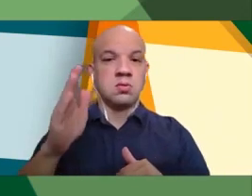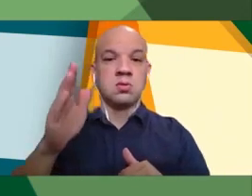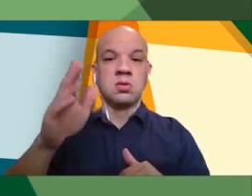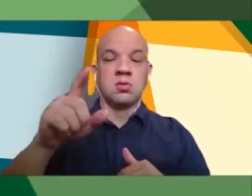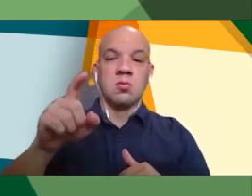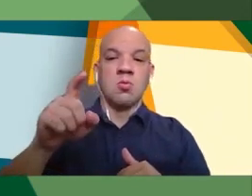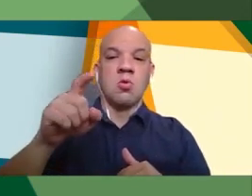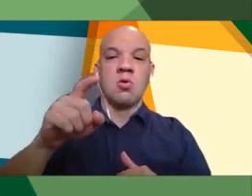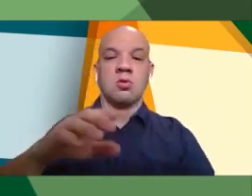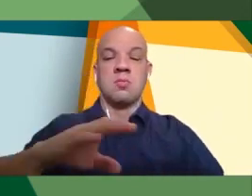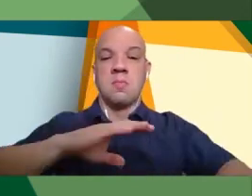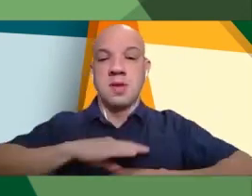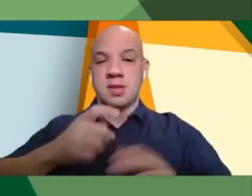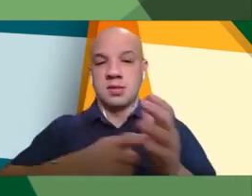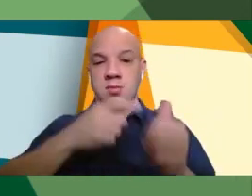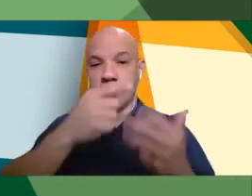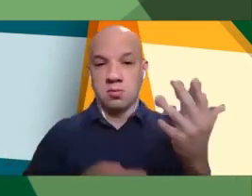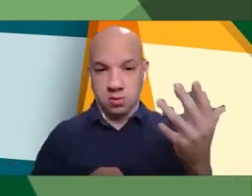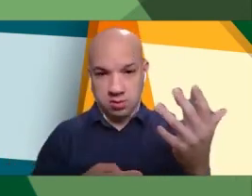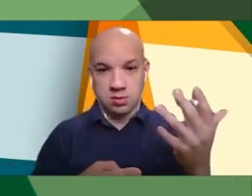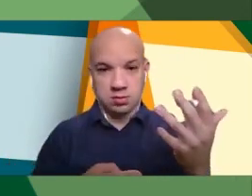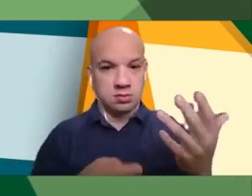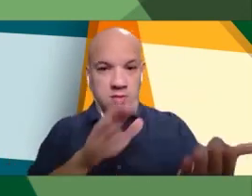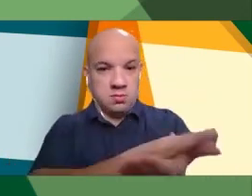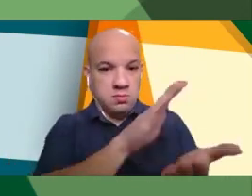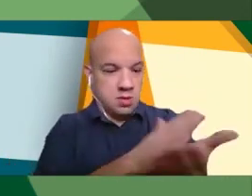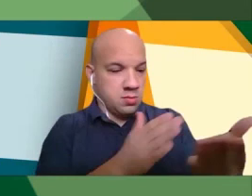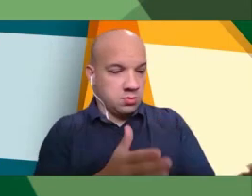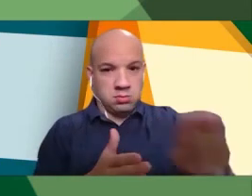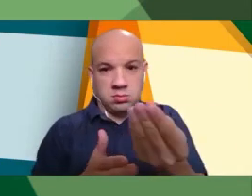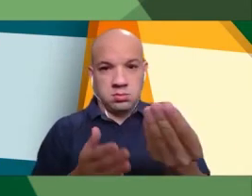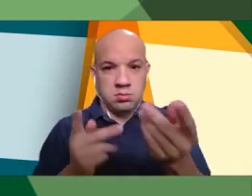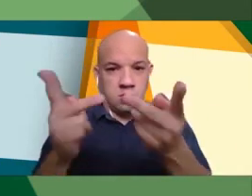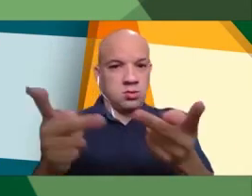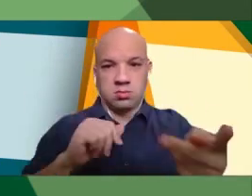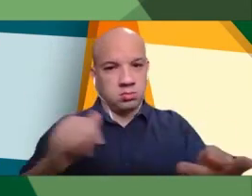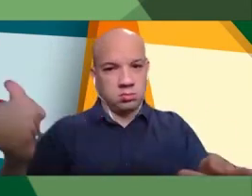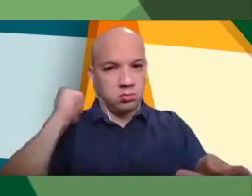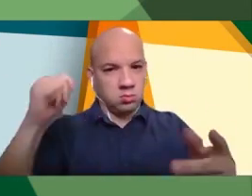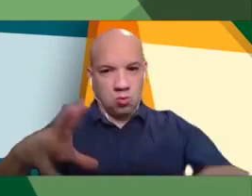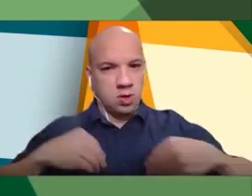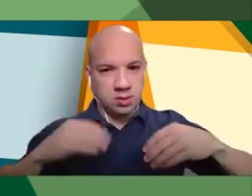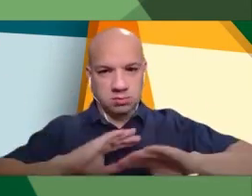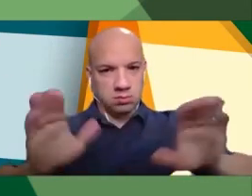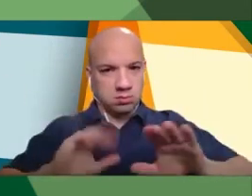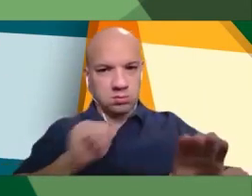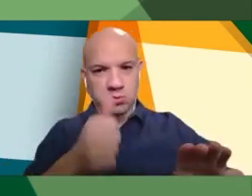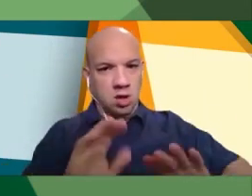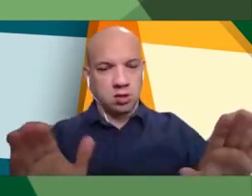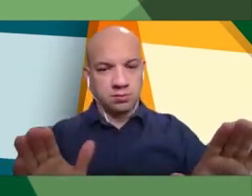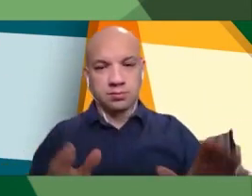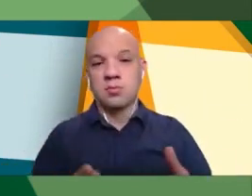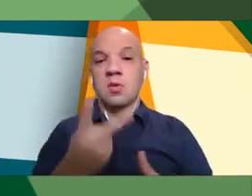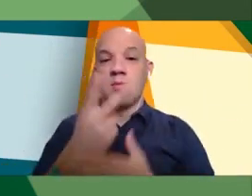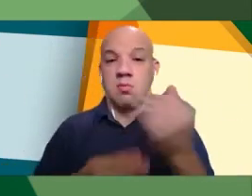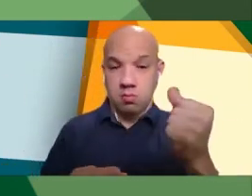accept physical proposal submissions. If proposals are submitted in both electronic and